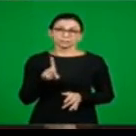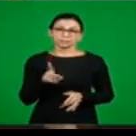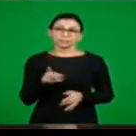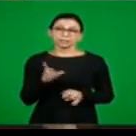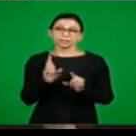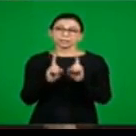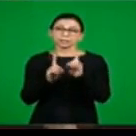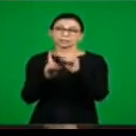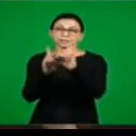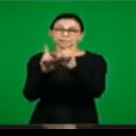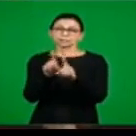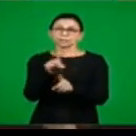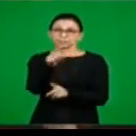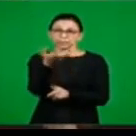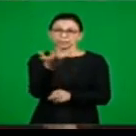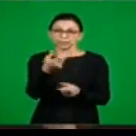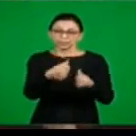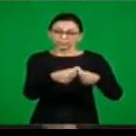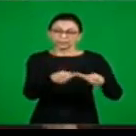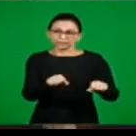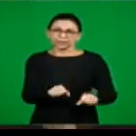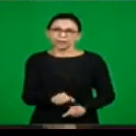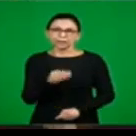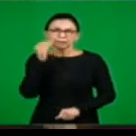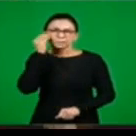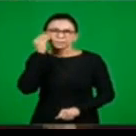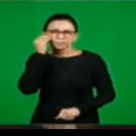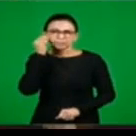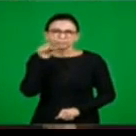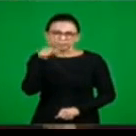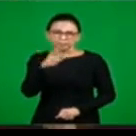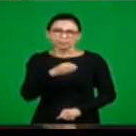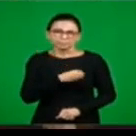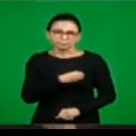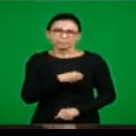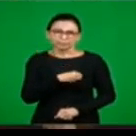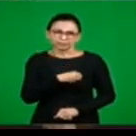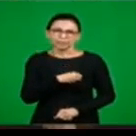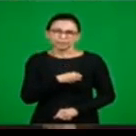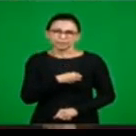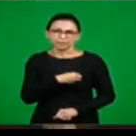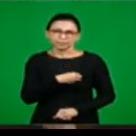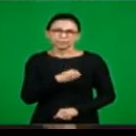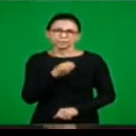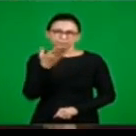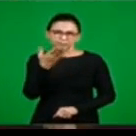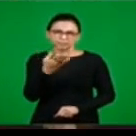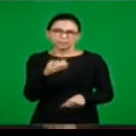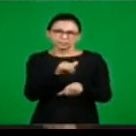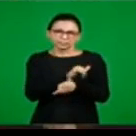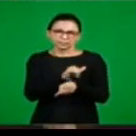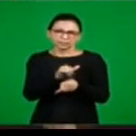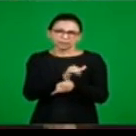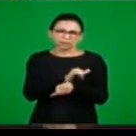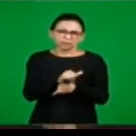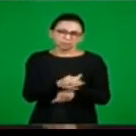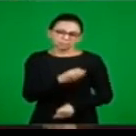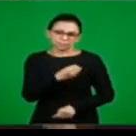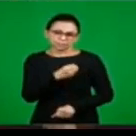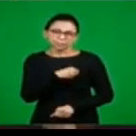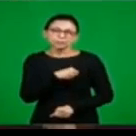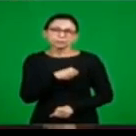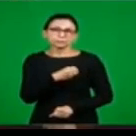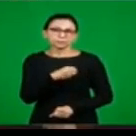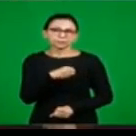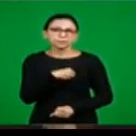you want to stay and wait and taste the great tribulation, want to find a way